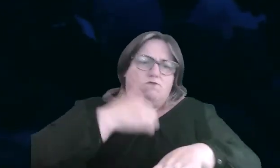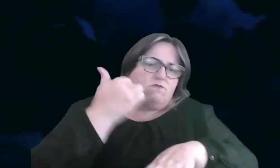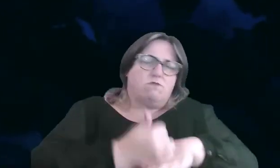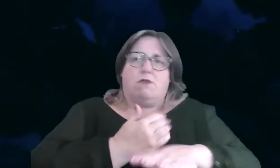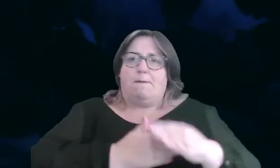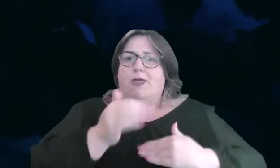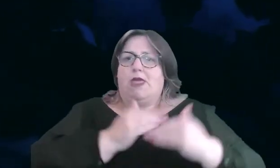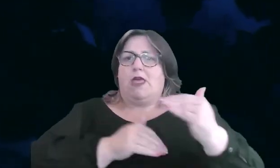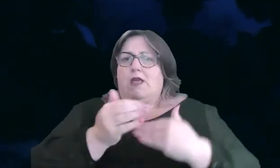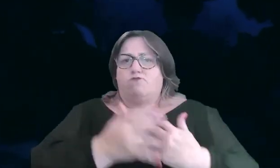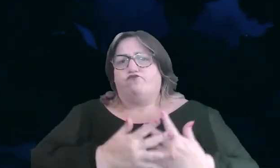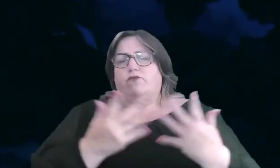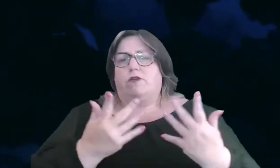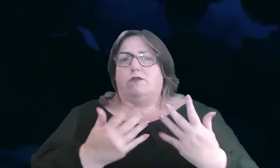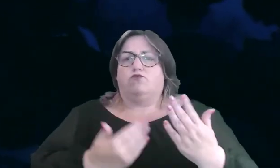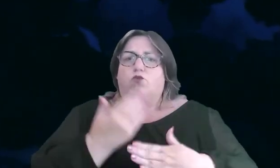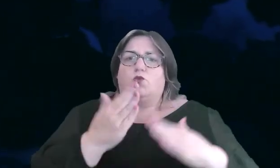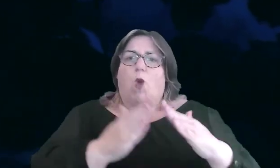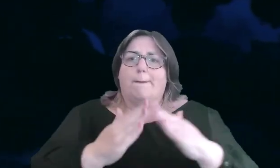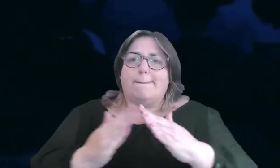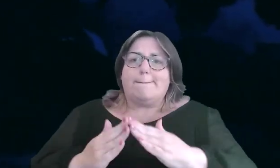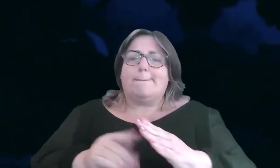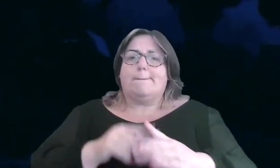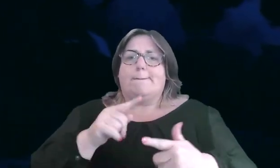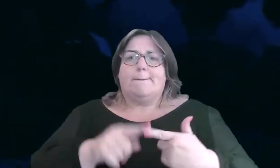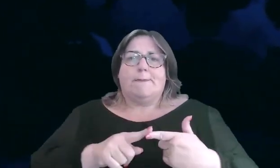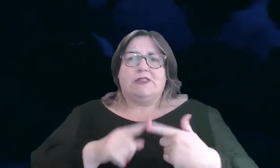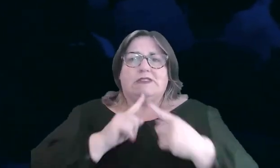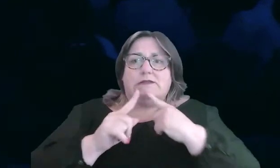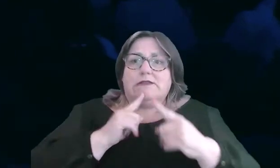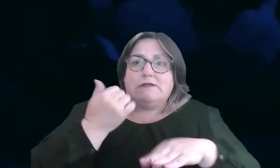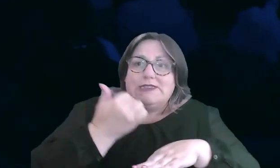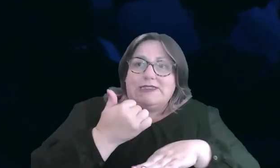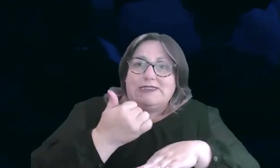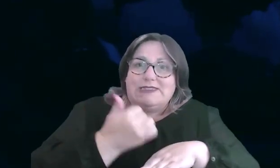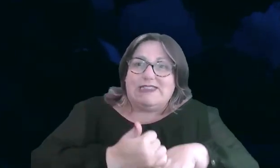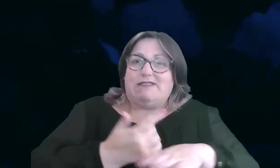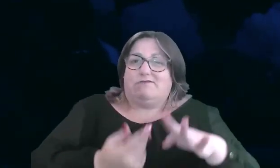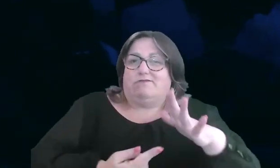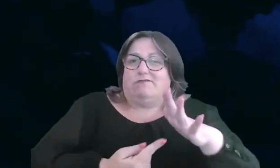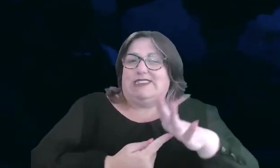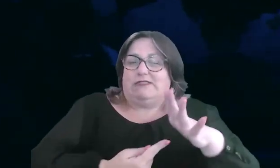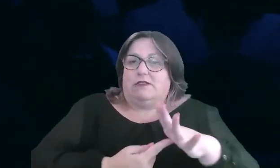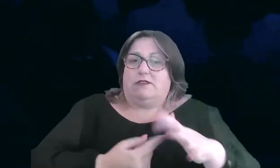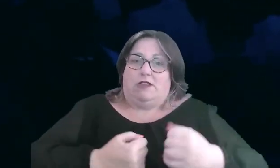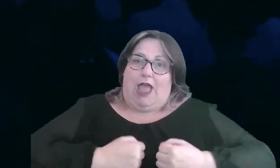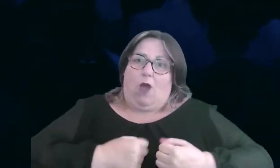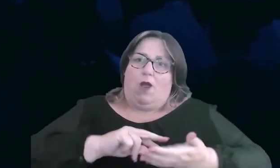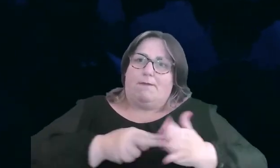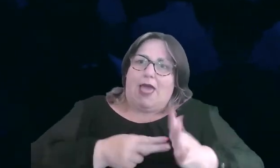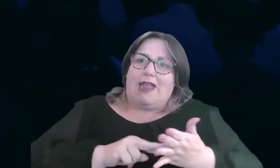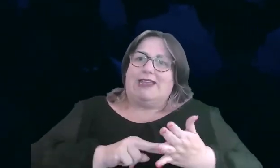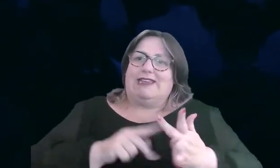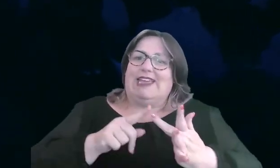data centres. And we're going to do it much, much more quickly. So our planning and infrastructure bill going through Parliament at the moment